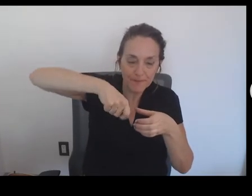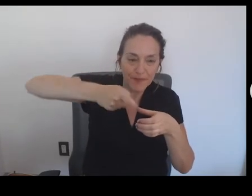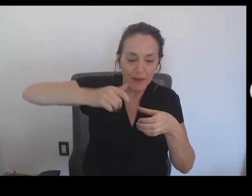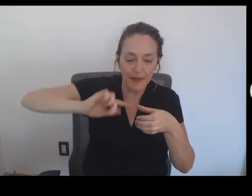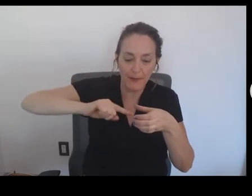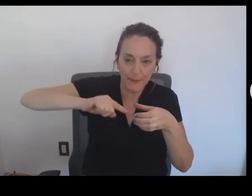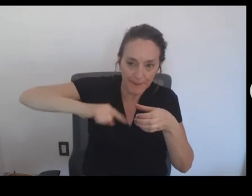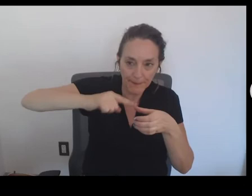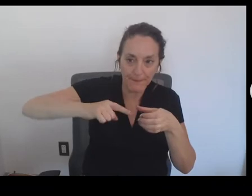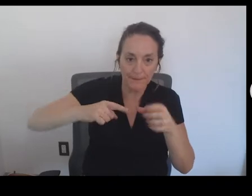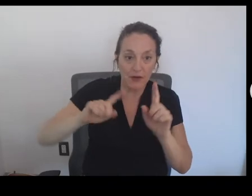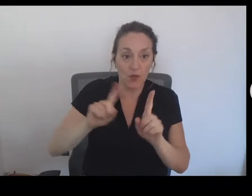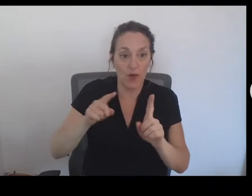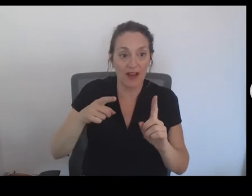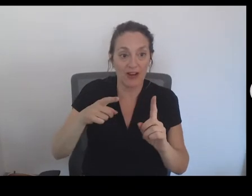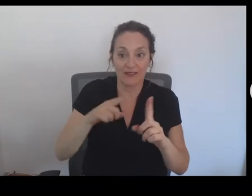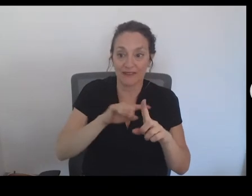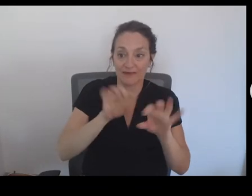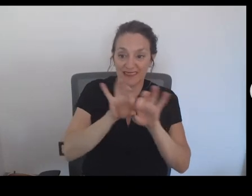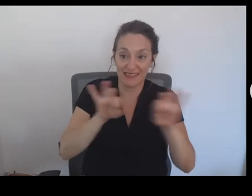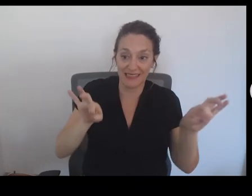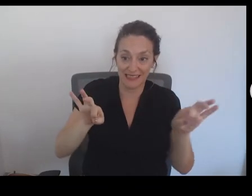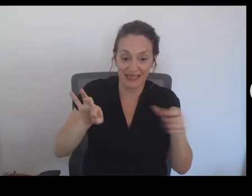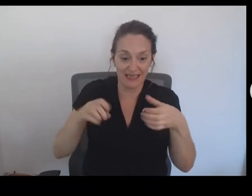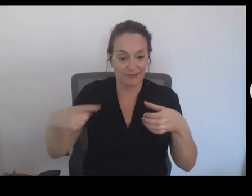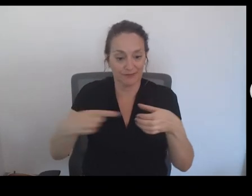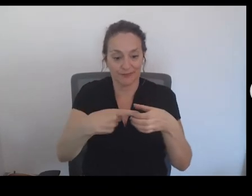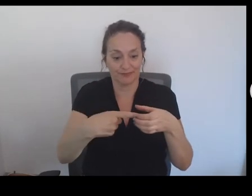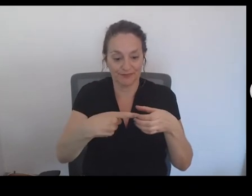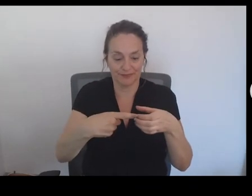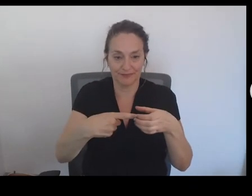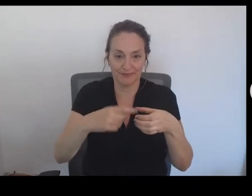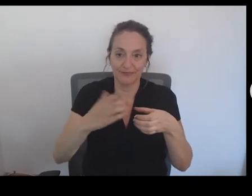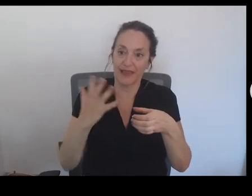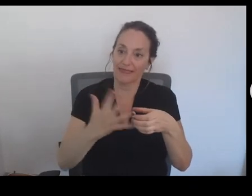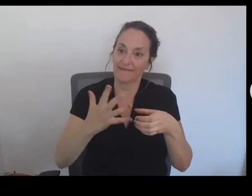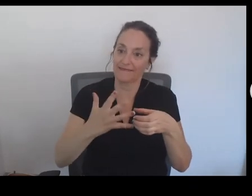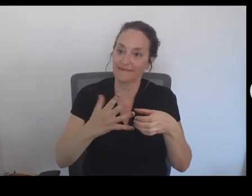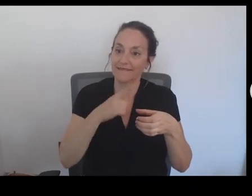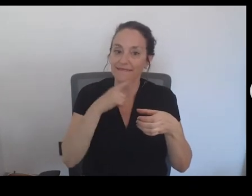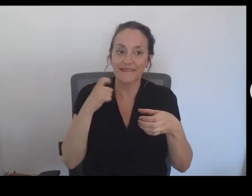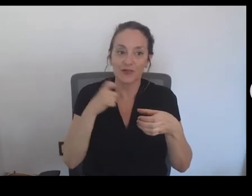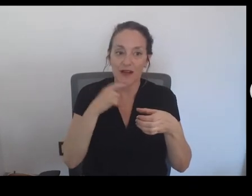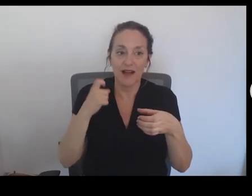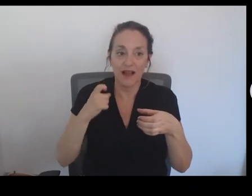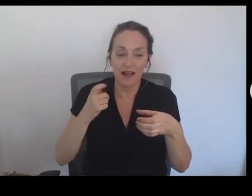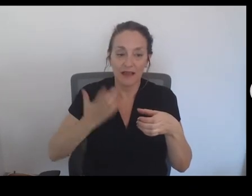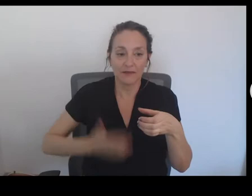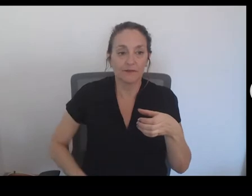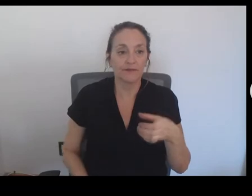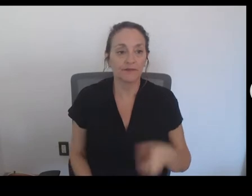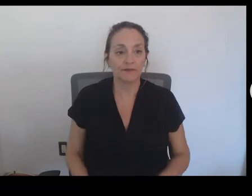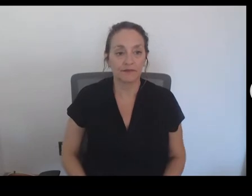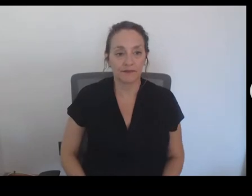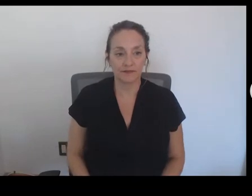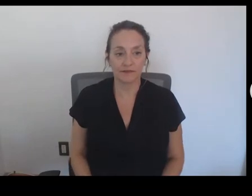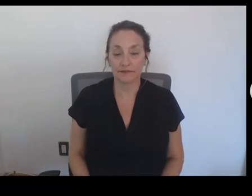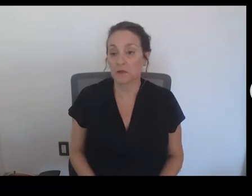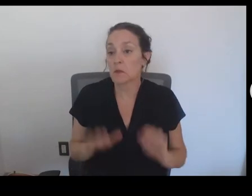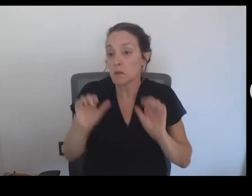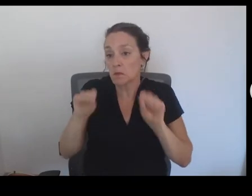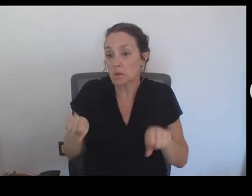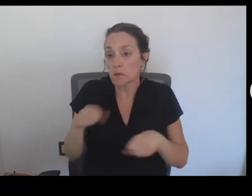around where the stick meets the cup and let that dry. If you don't have glue, maybe try some